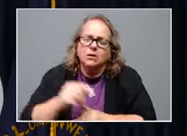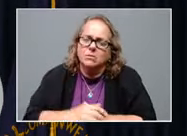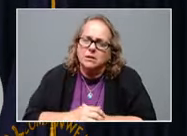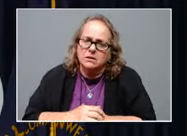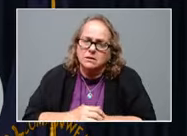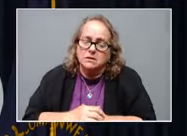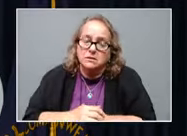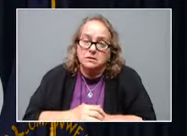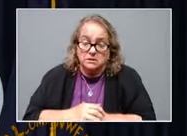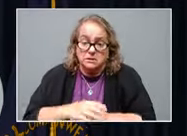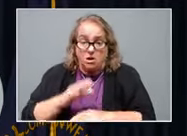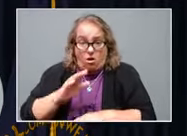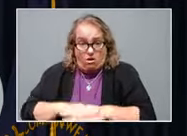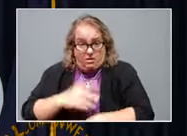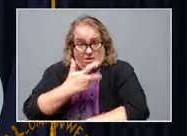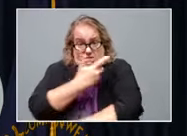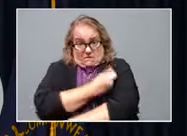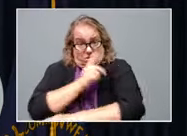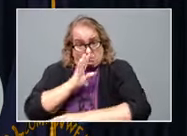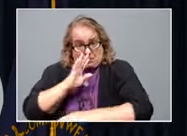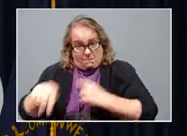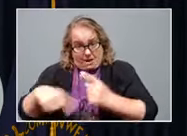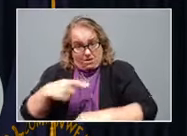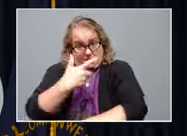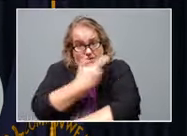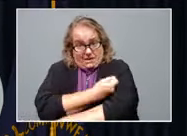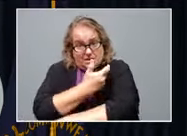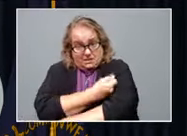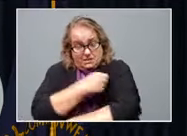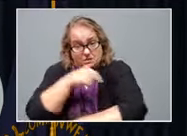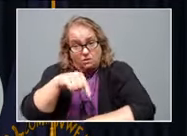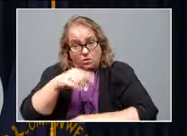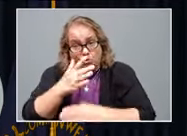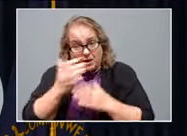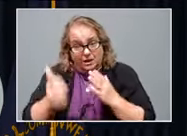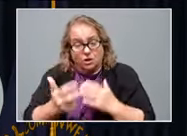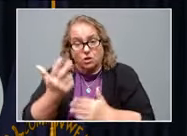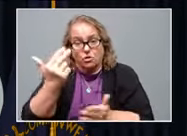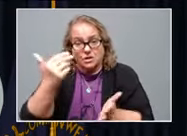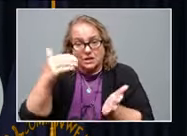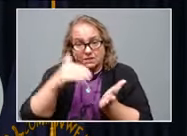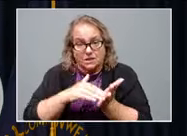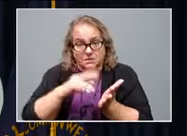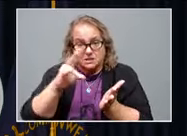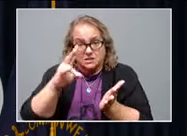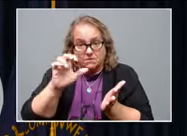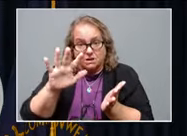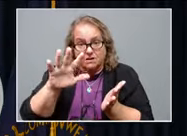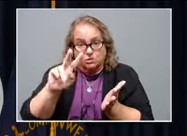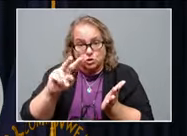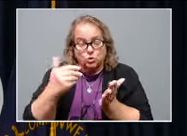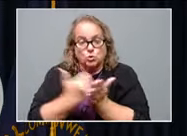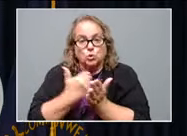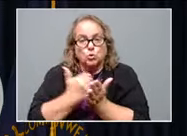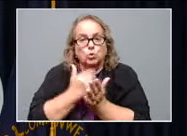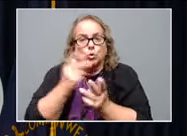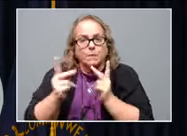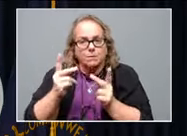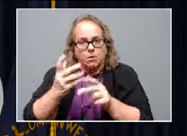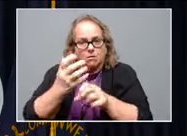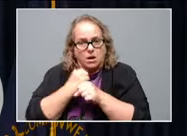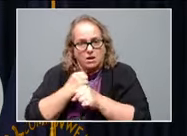front, since over the weekend, 13,752 new people vaccinated, to bring us